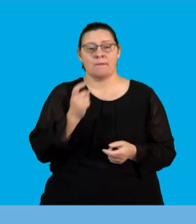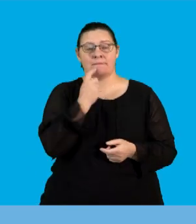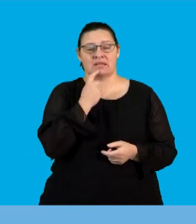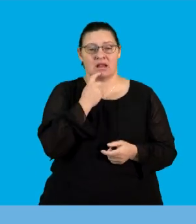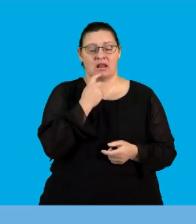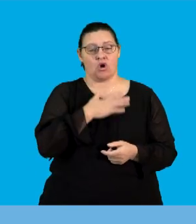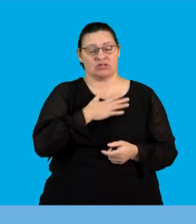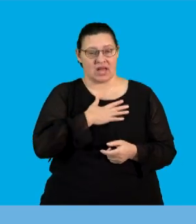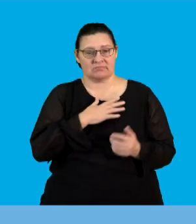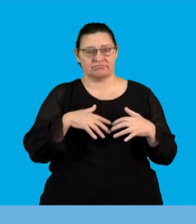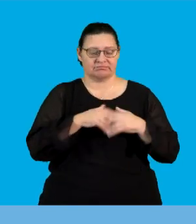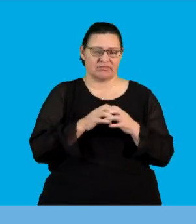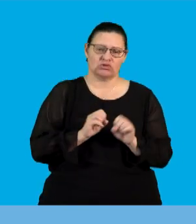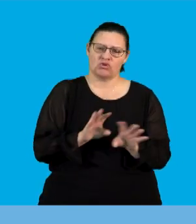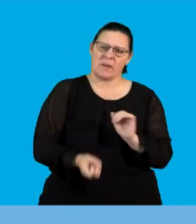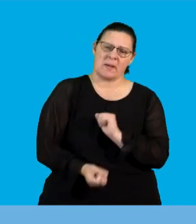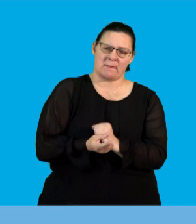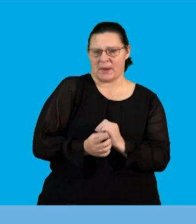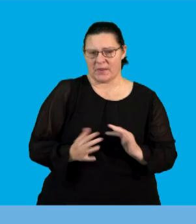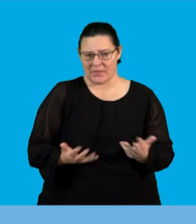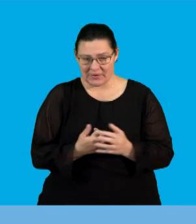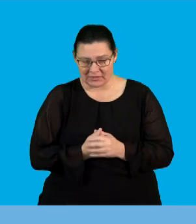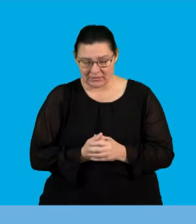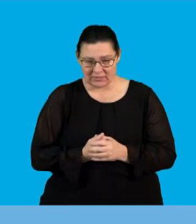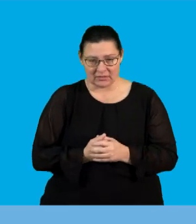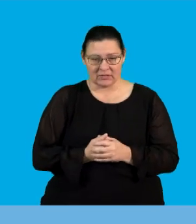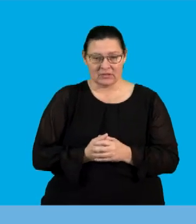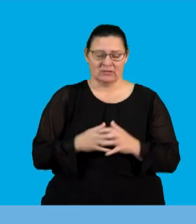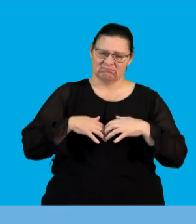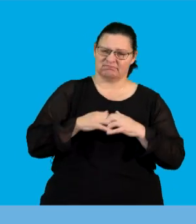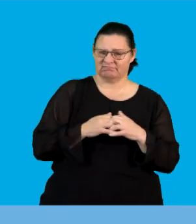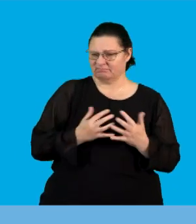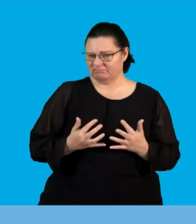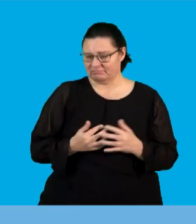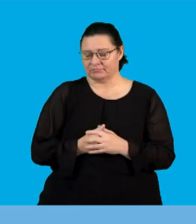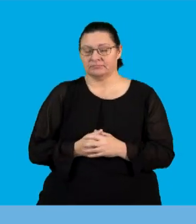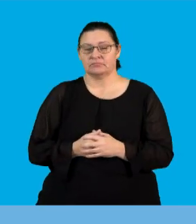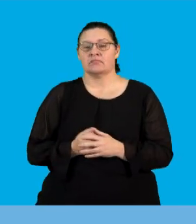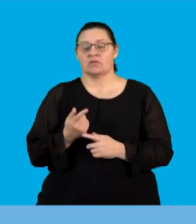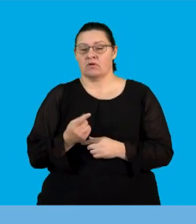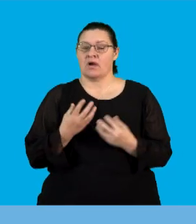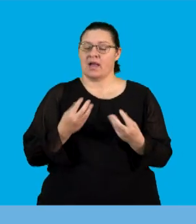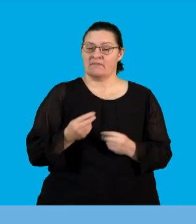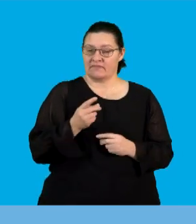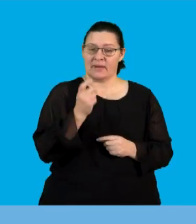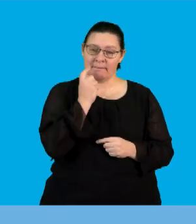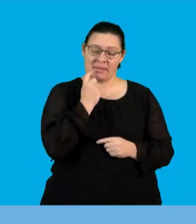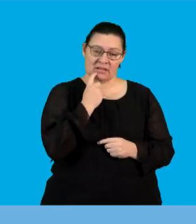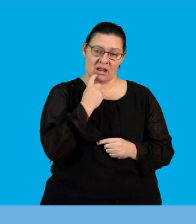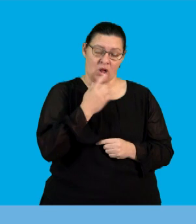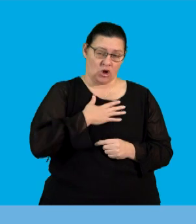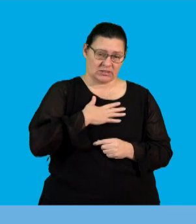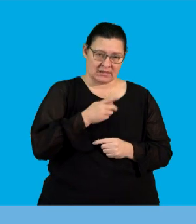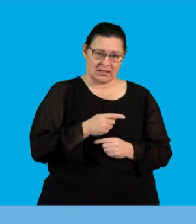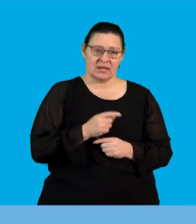metal oxide be formed in general? So how do we generally form our metal oxide? We do know that for us to have this metal